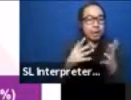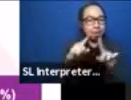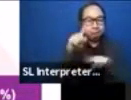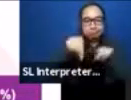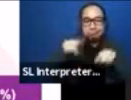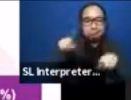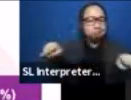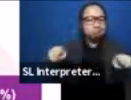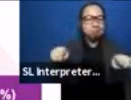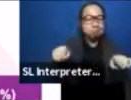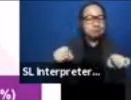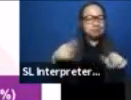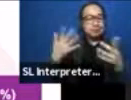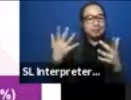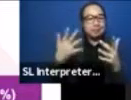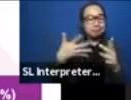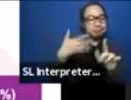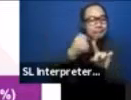and